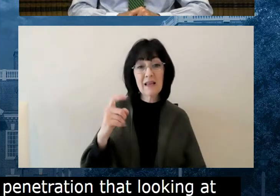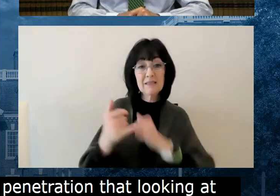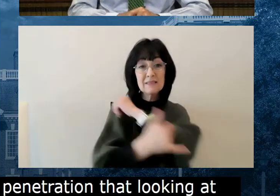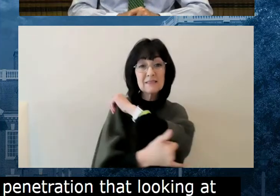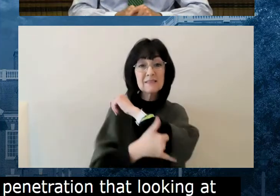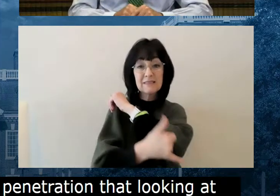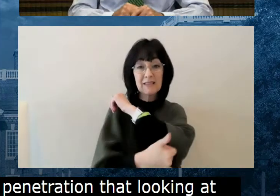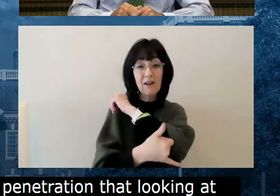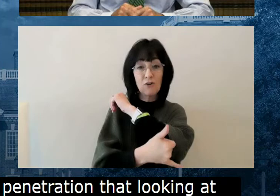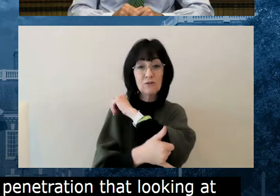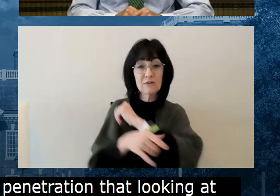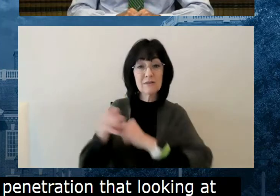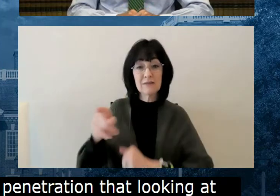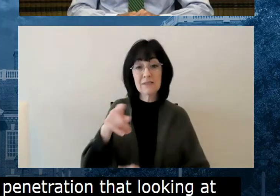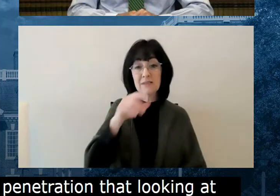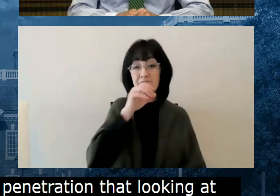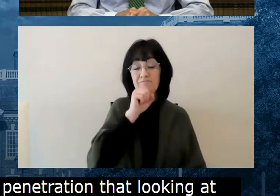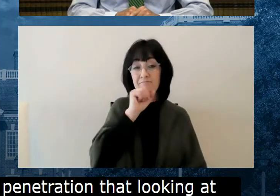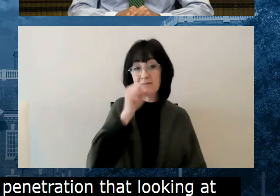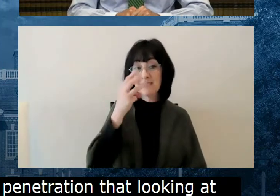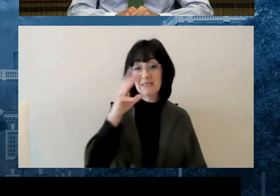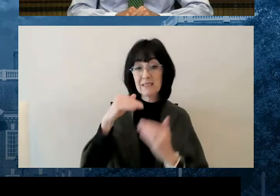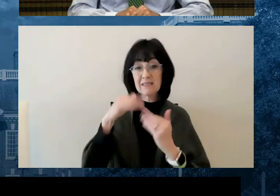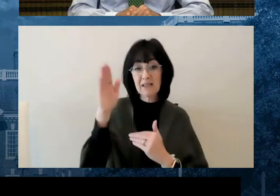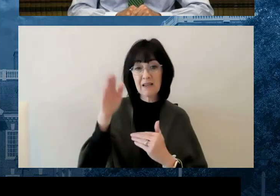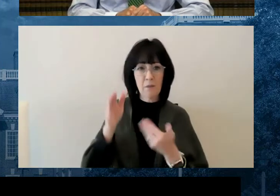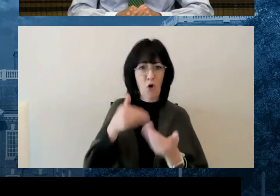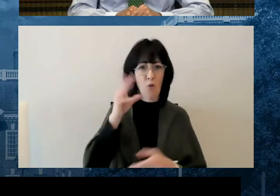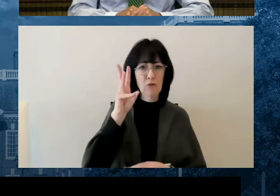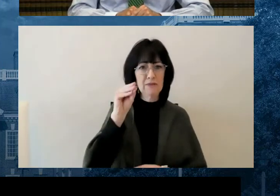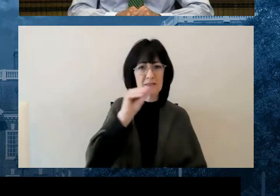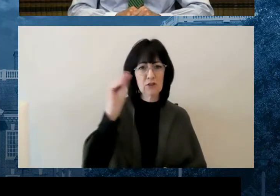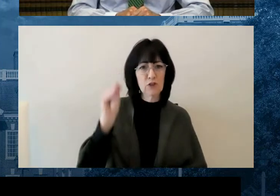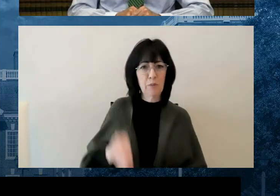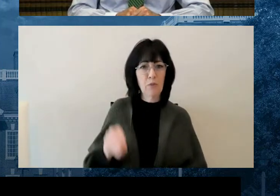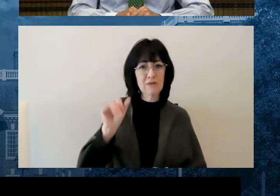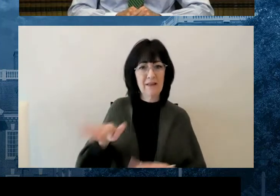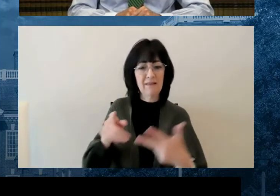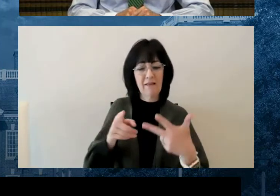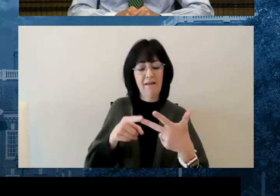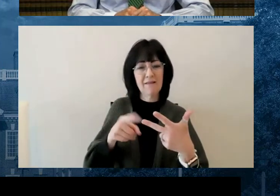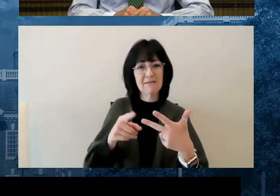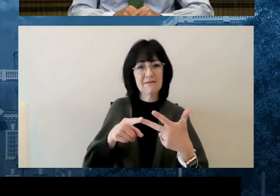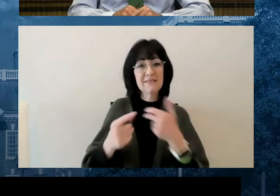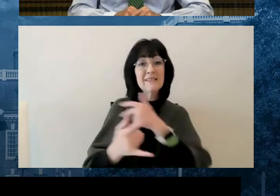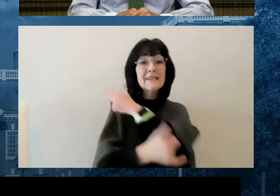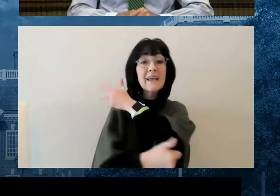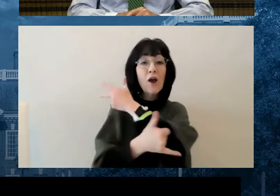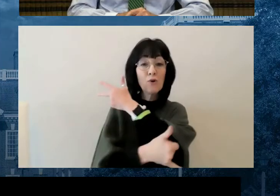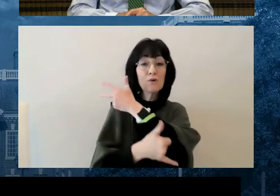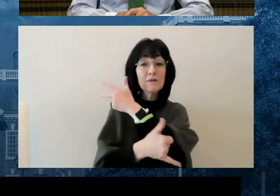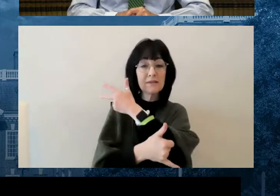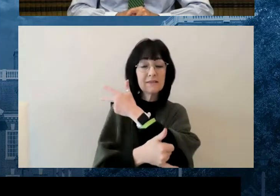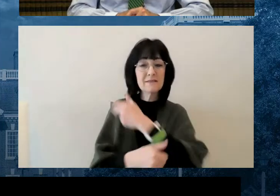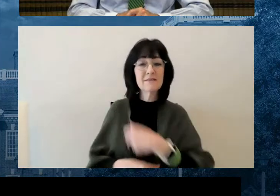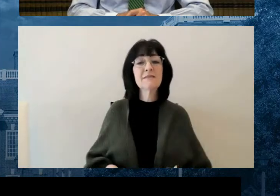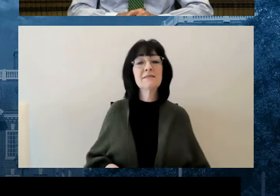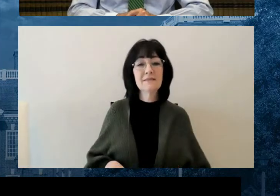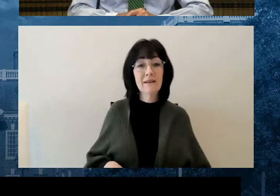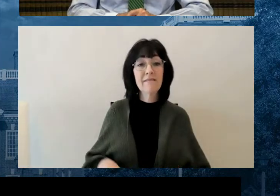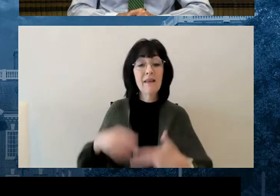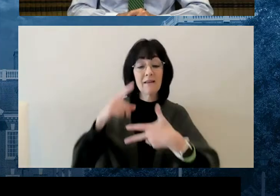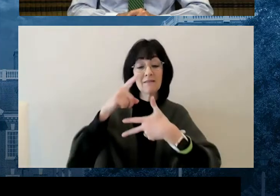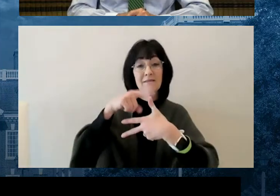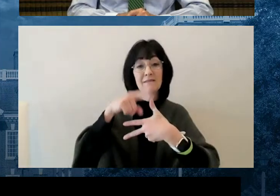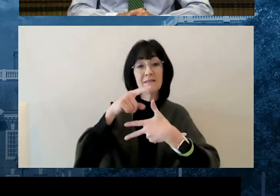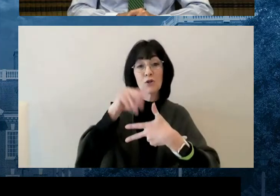ages 16 and over, at almost 60% with at least one dose, followed by Newcastle County at